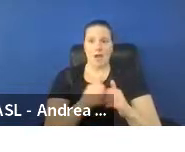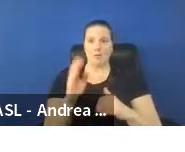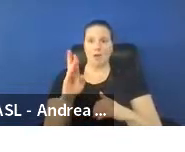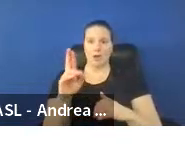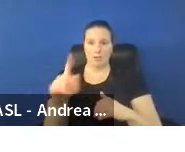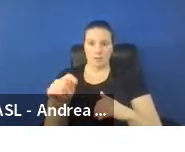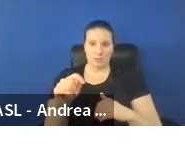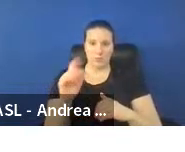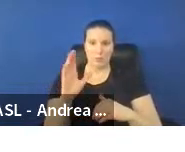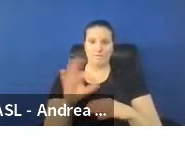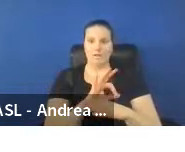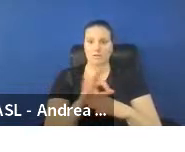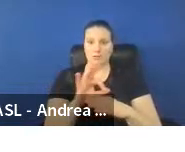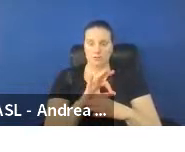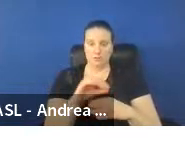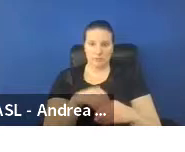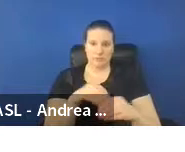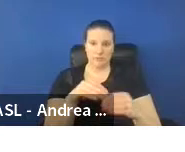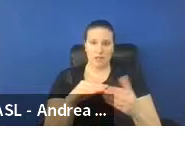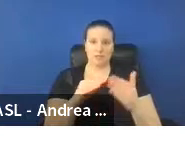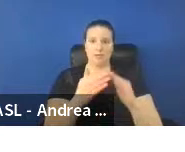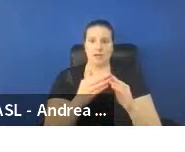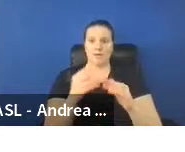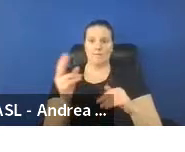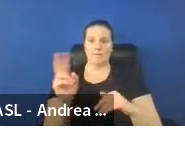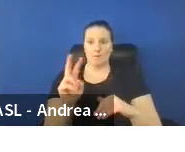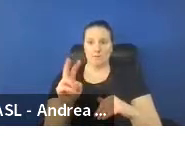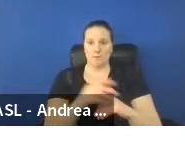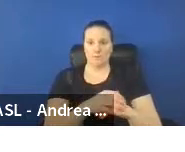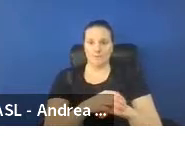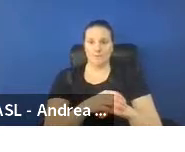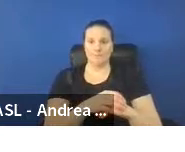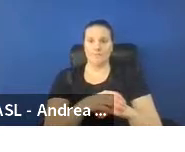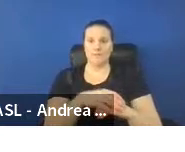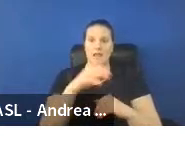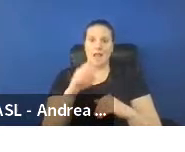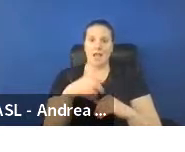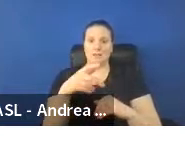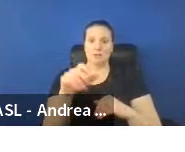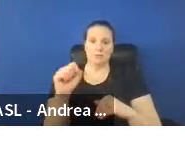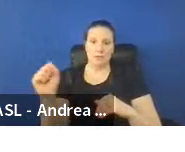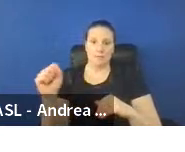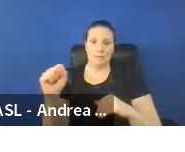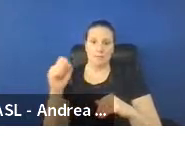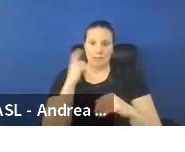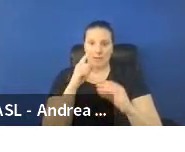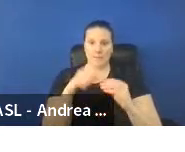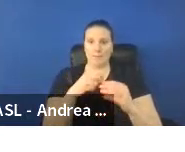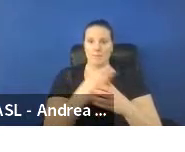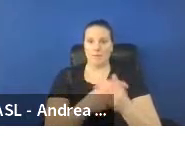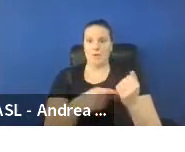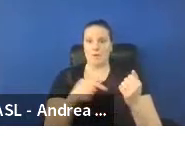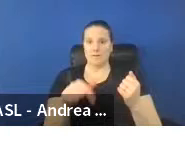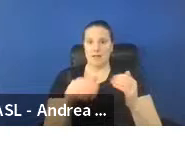BRT would function within the downtown of Vancouver. And for Express Bus, thinking again about both downtown Vancouver and the Portland